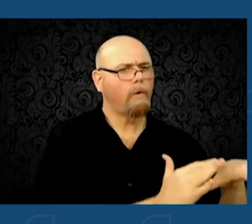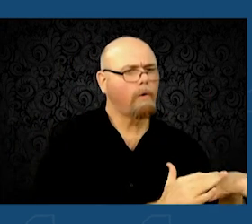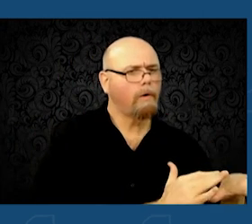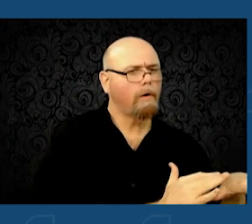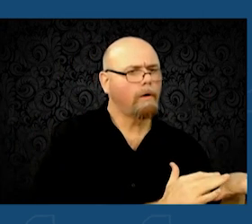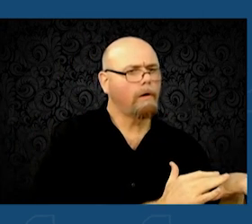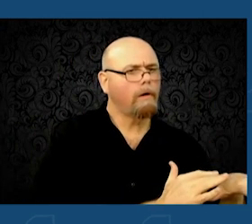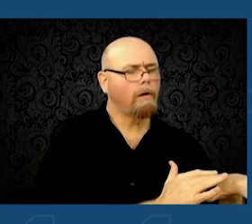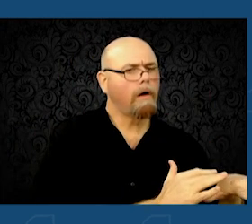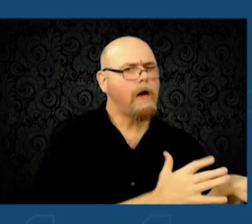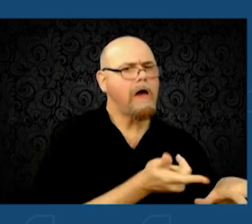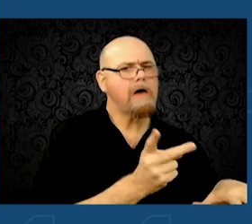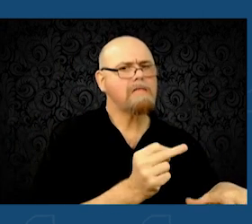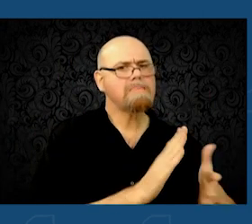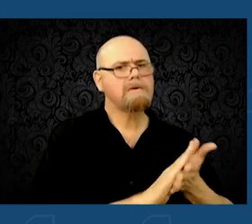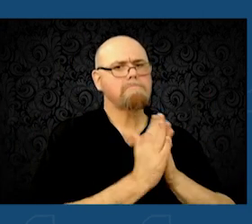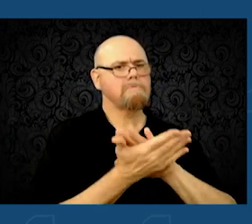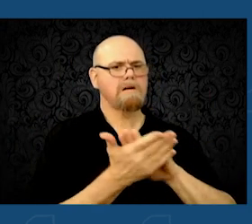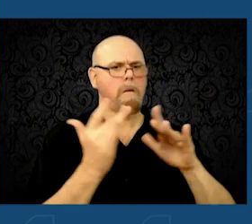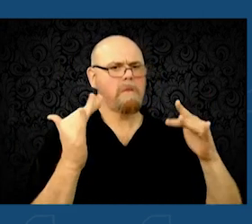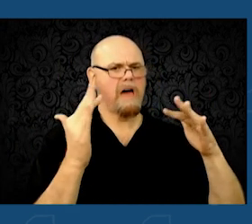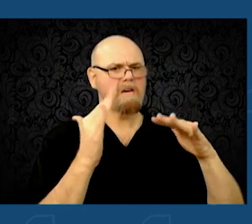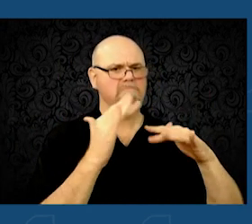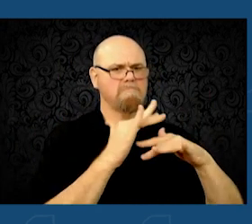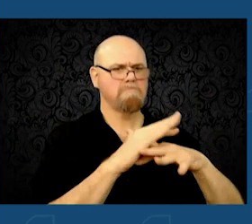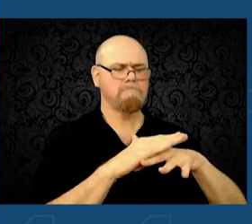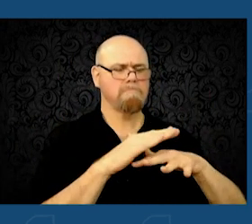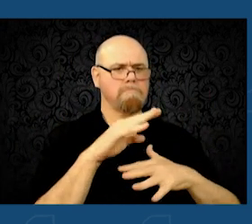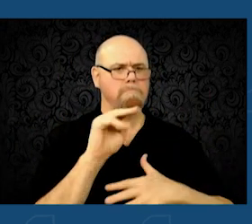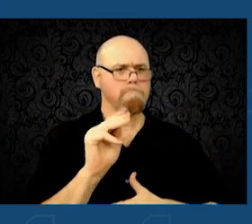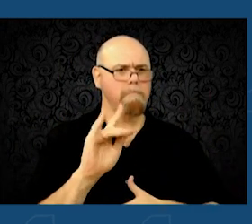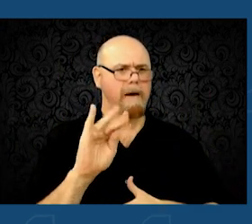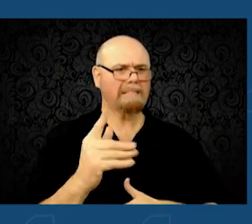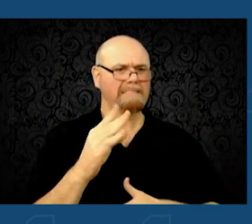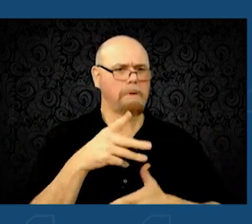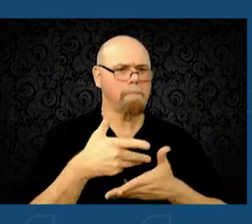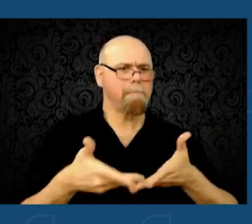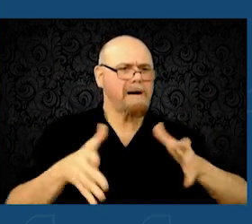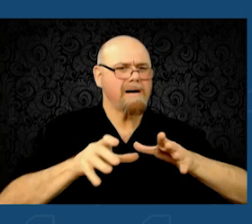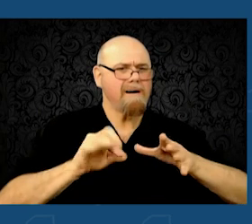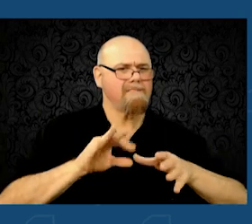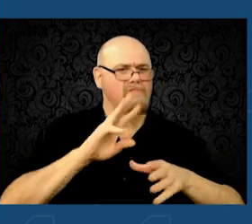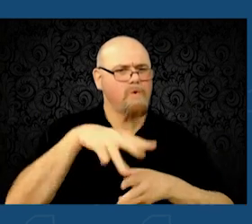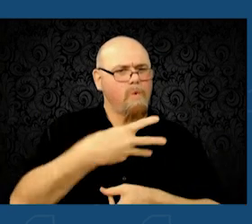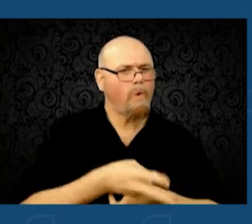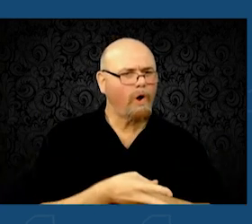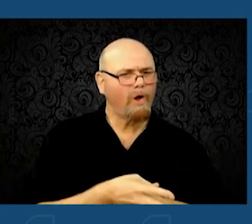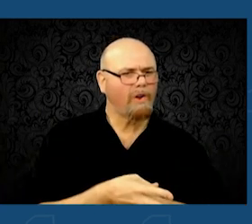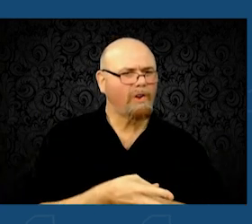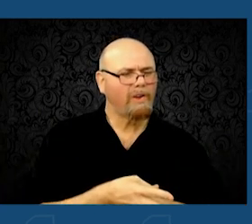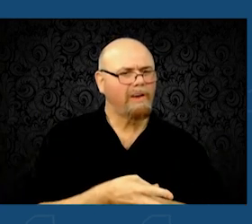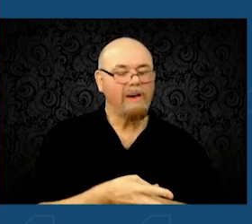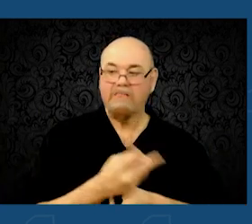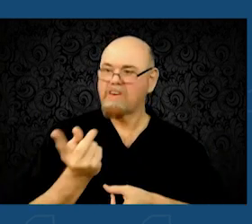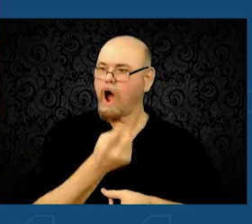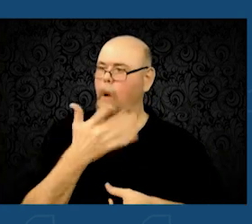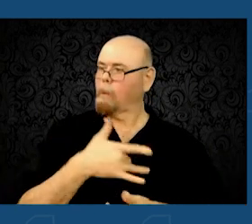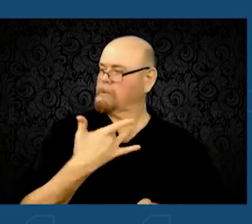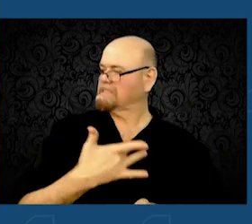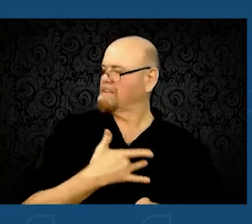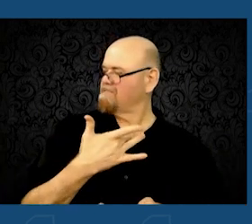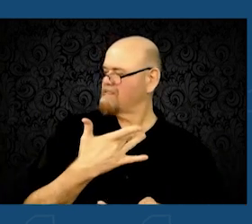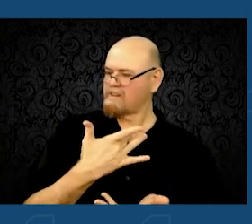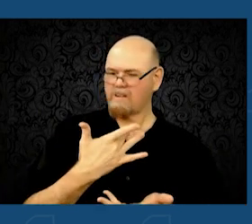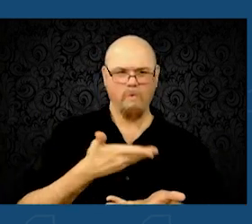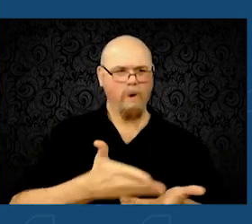became the melting pot of the world. I'm so proud of that. People have always felt welcome. They didn't know the same language, but we know the